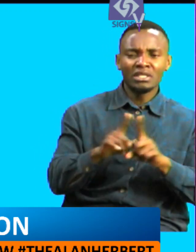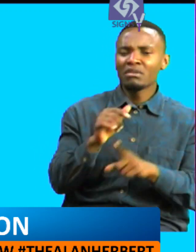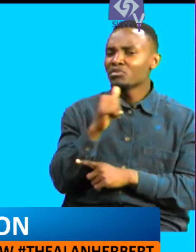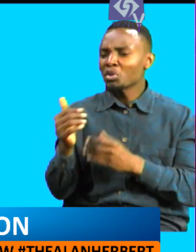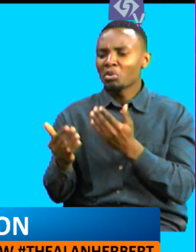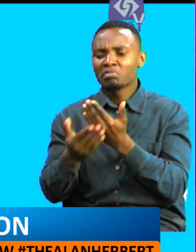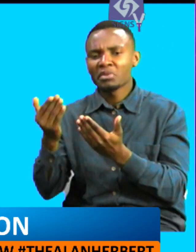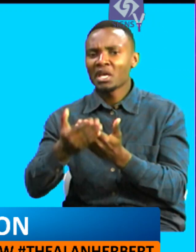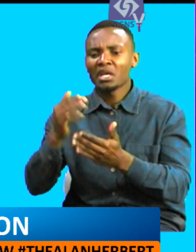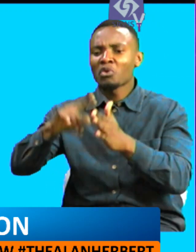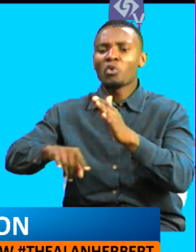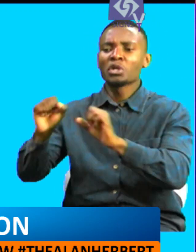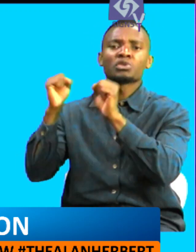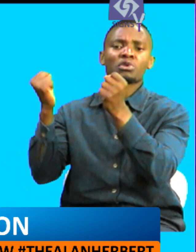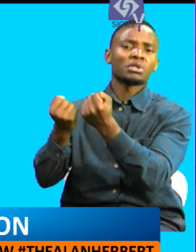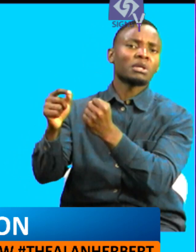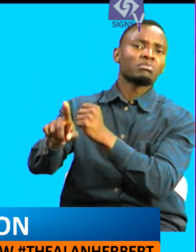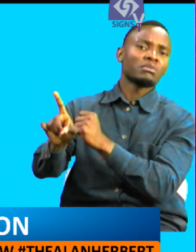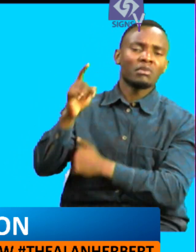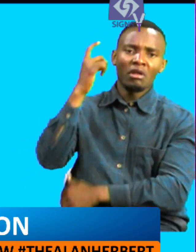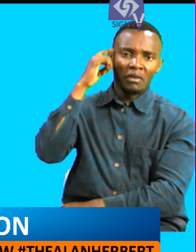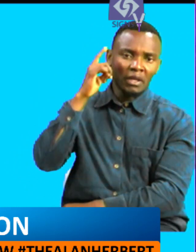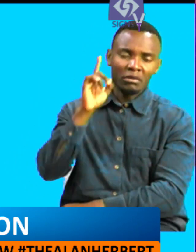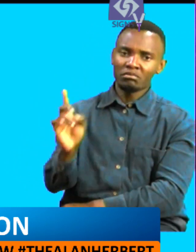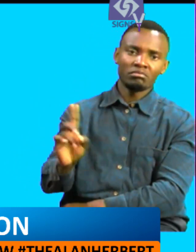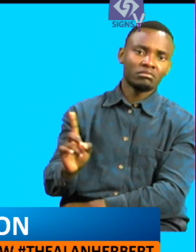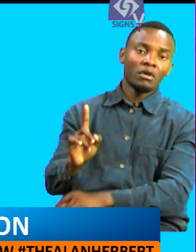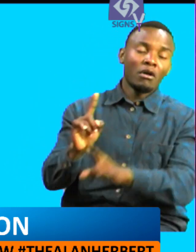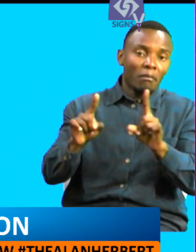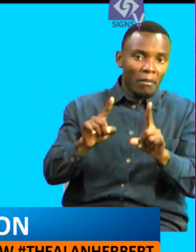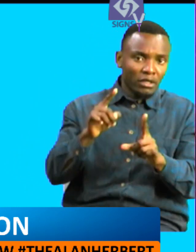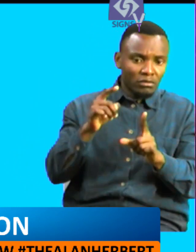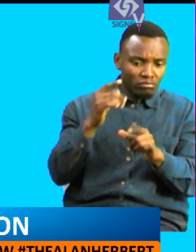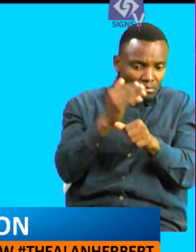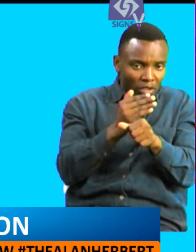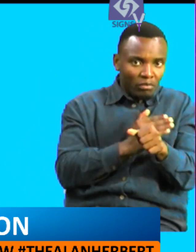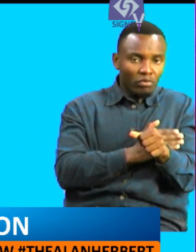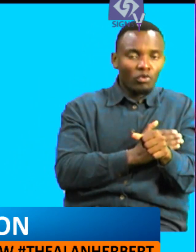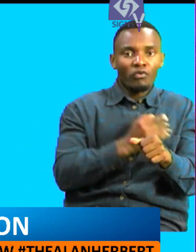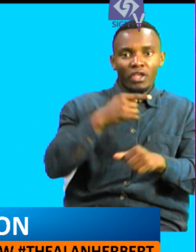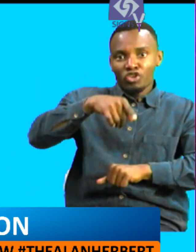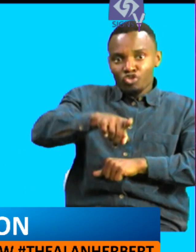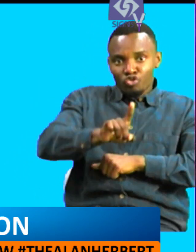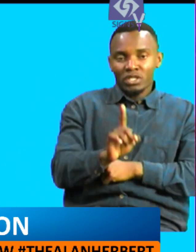so much what the society might think, but working on yourself